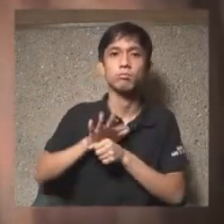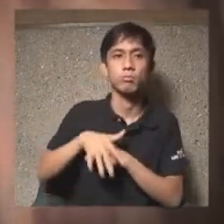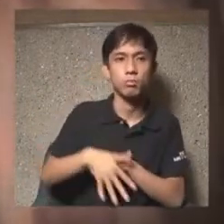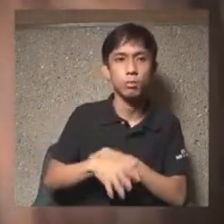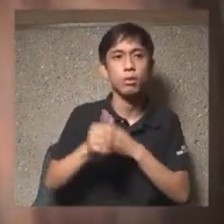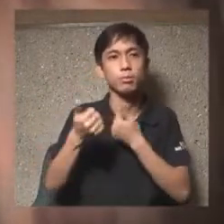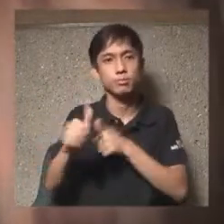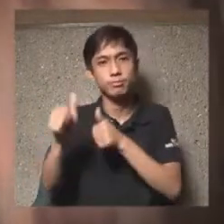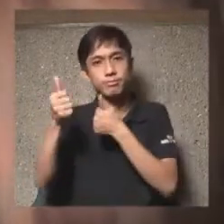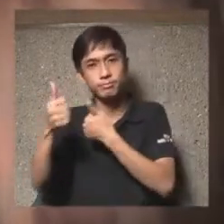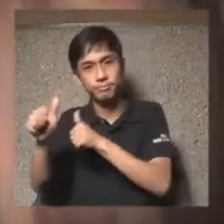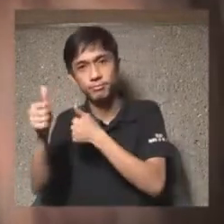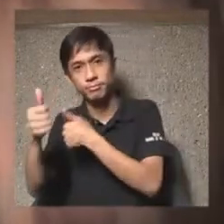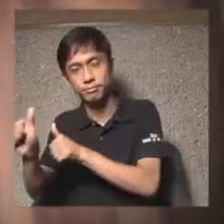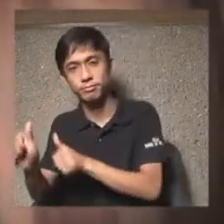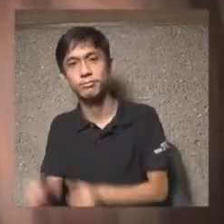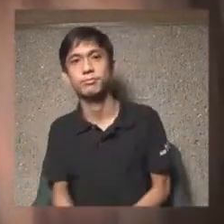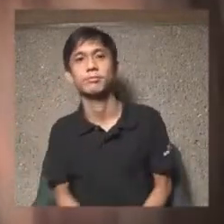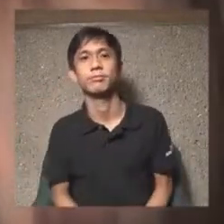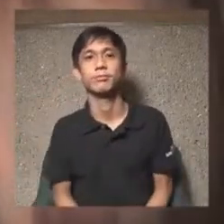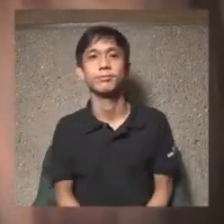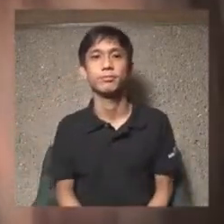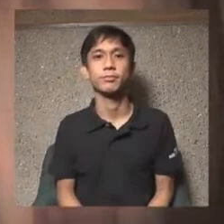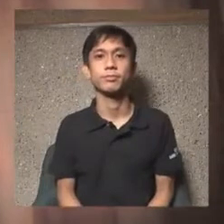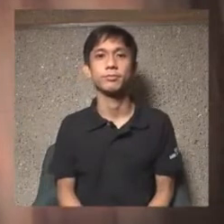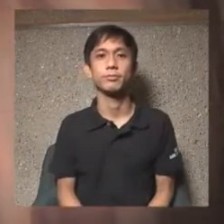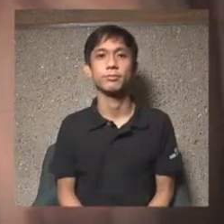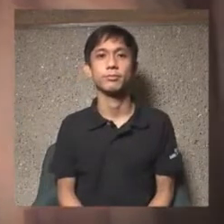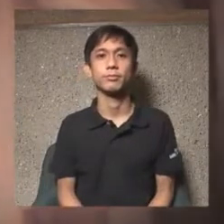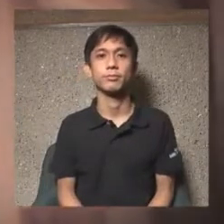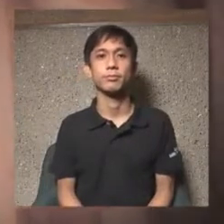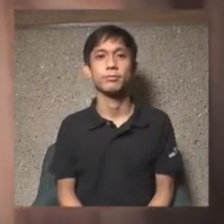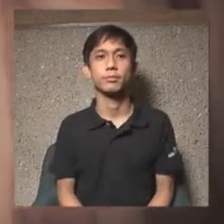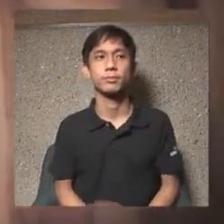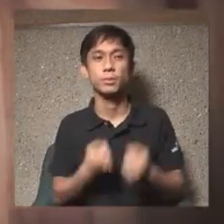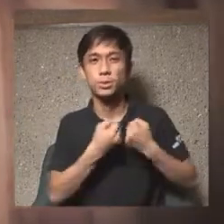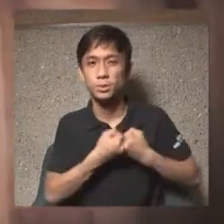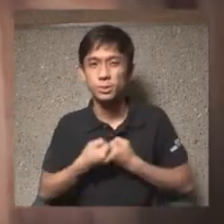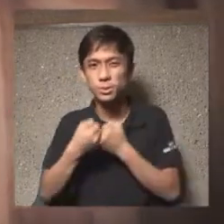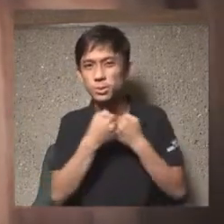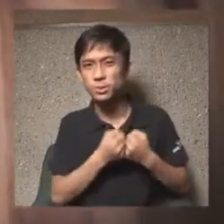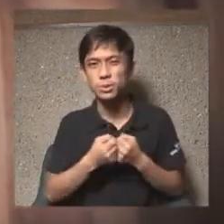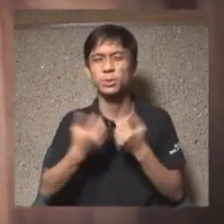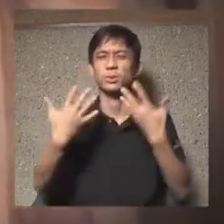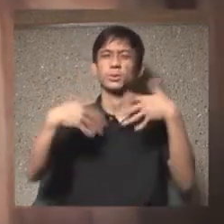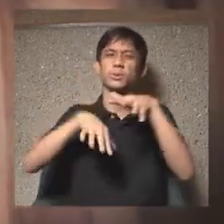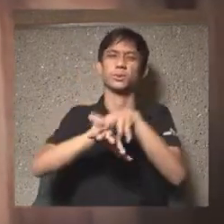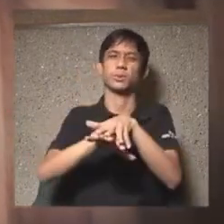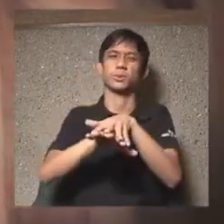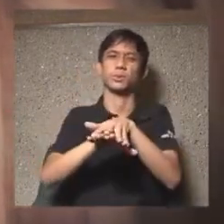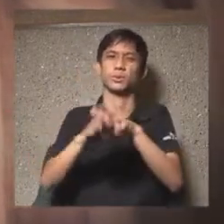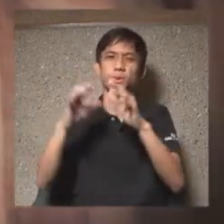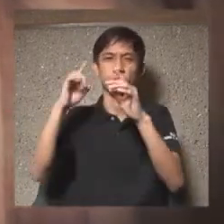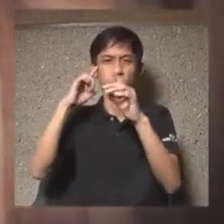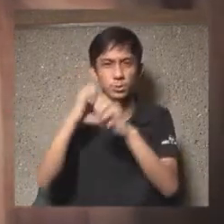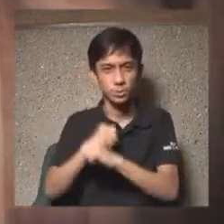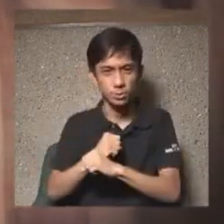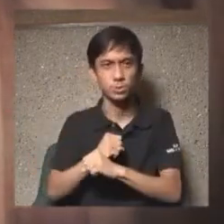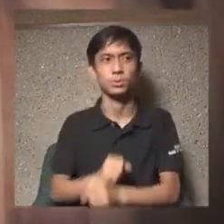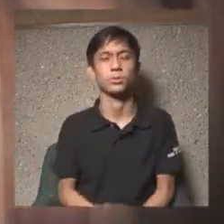out. In a wrestling match, it ends